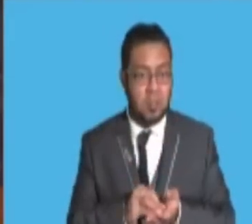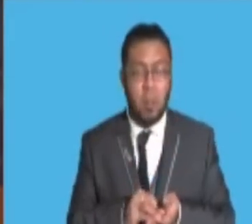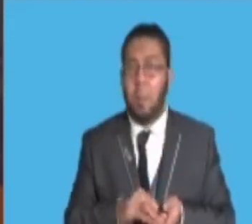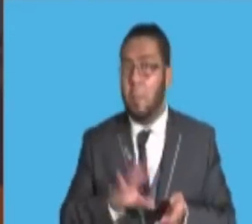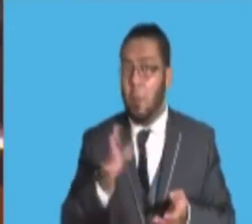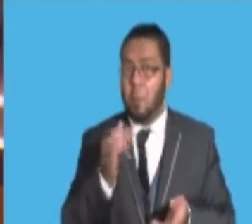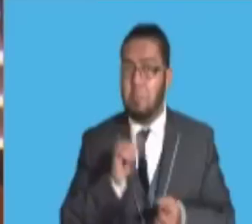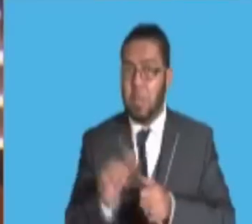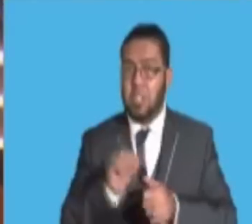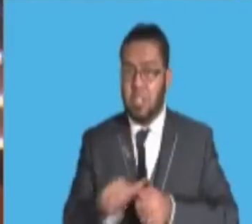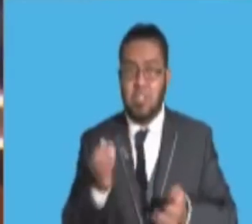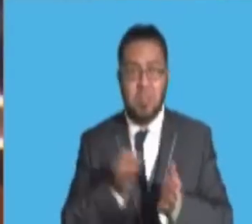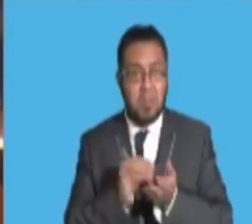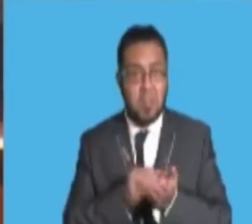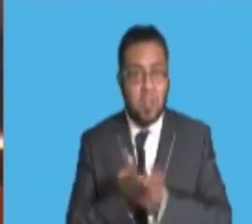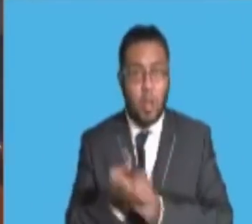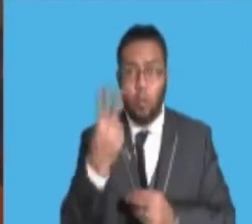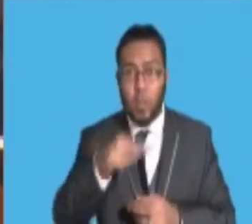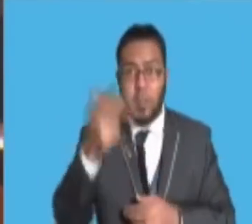treatments like